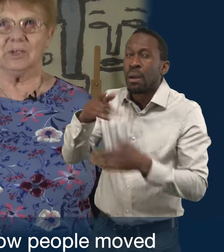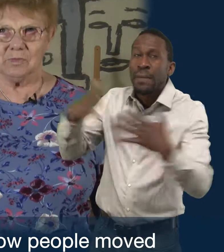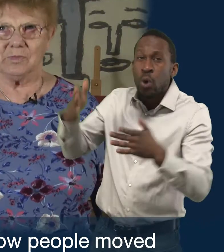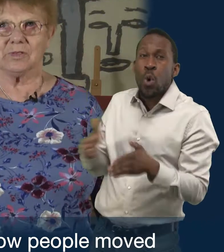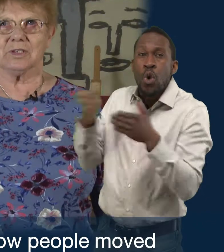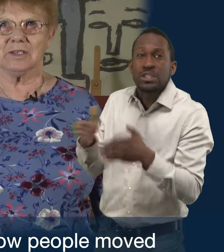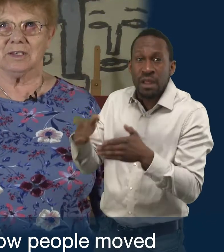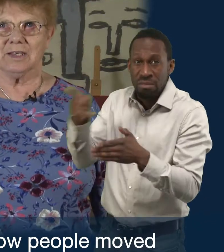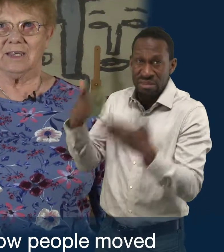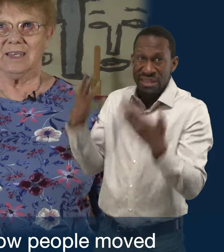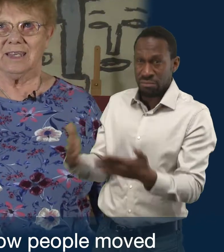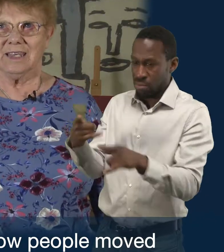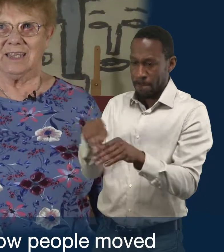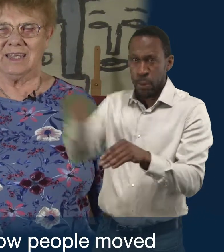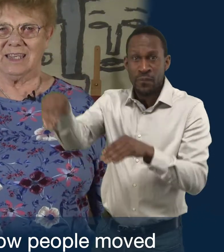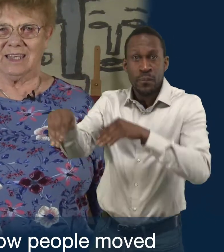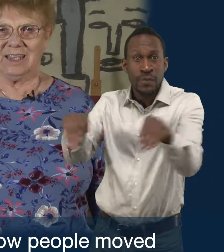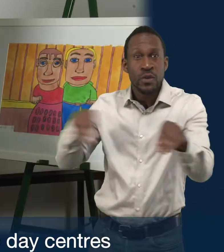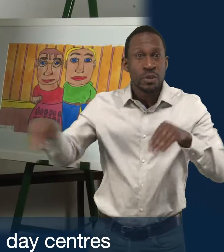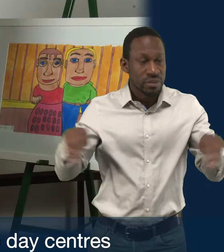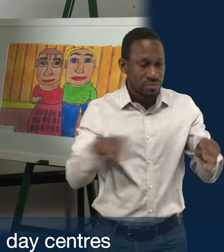community homes.